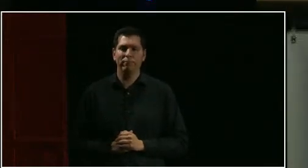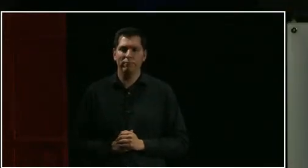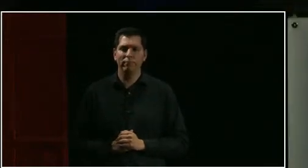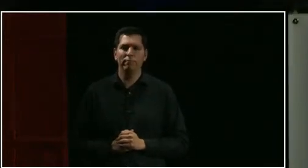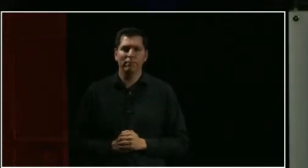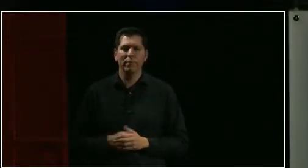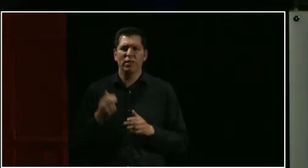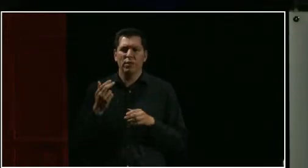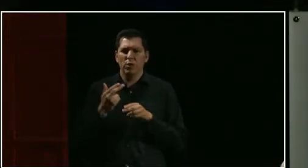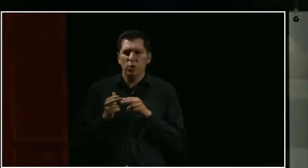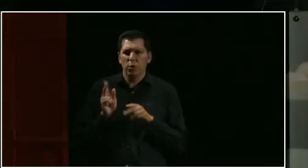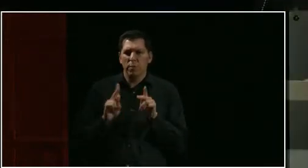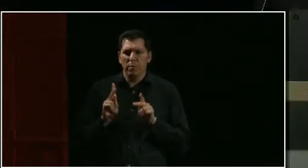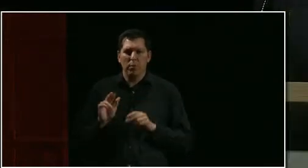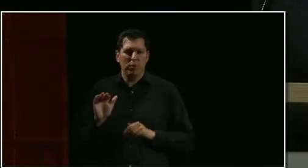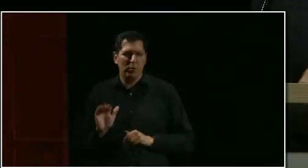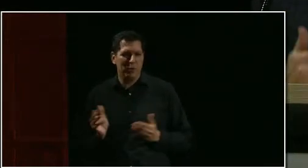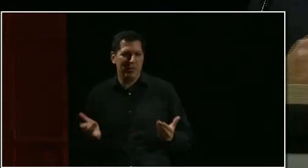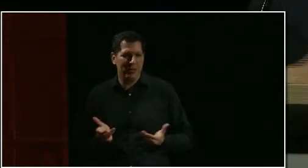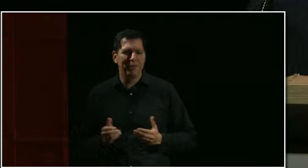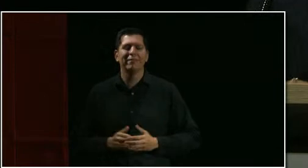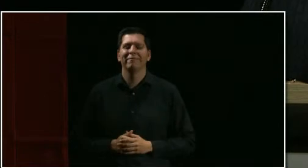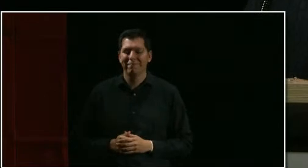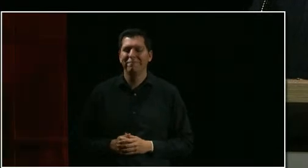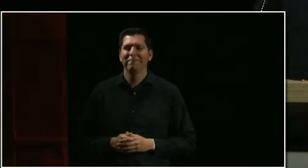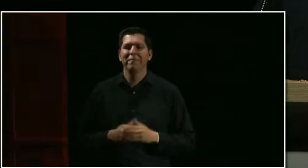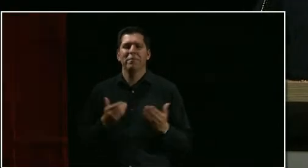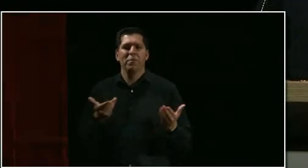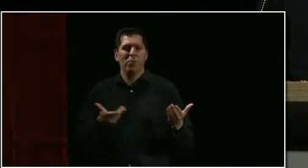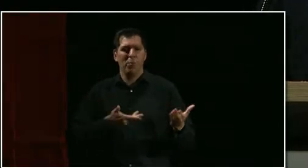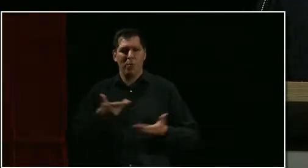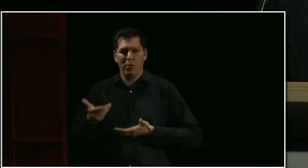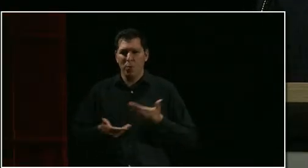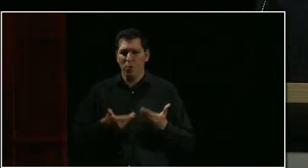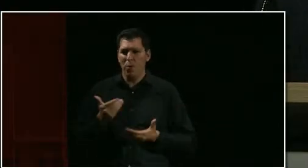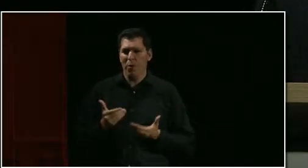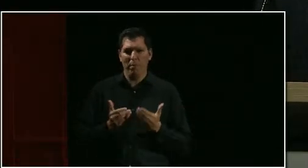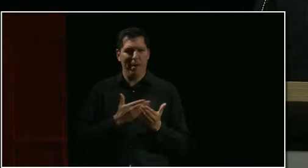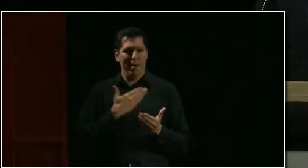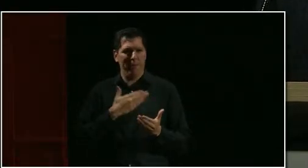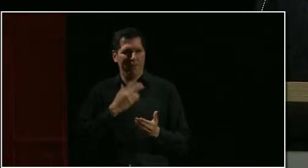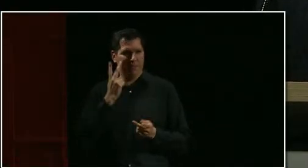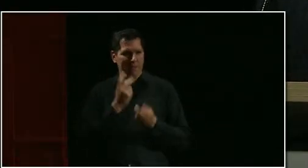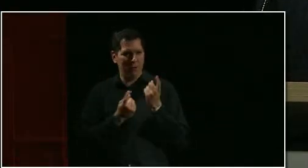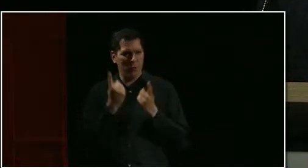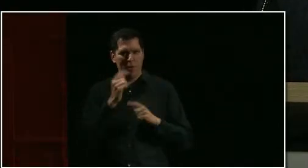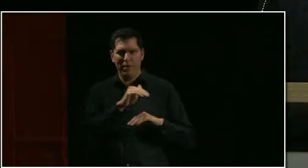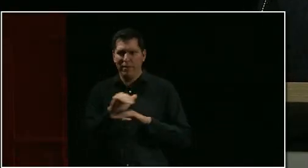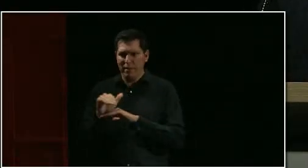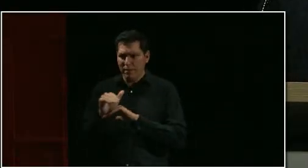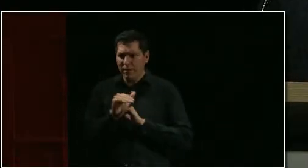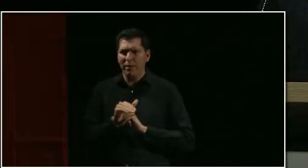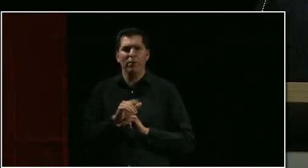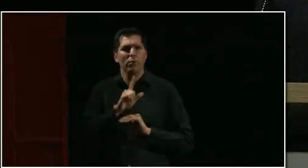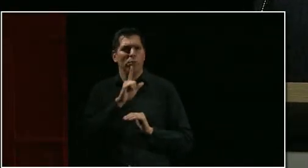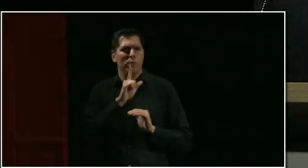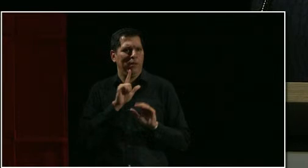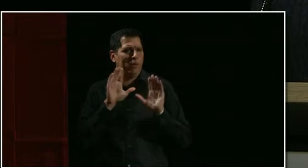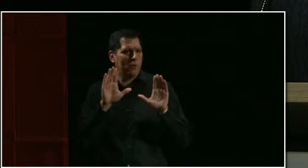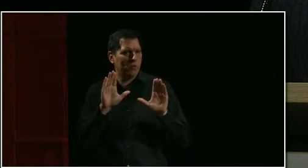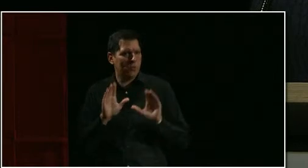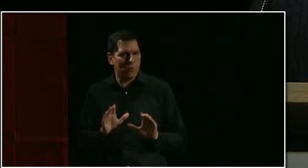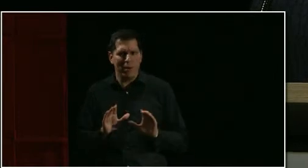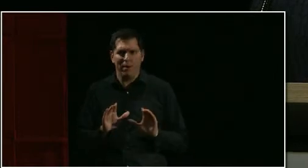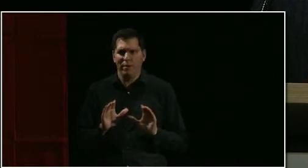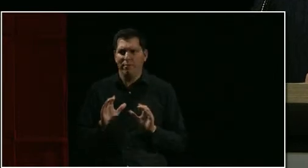The short people version. Okay. Welcome, everybody. It's so good to see everyone this evening. I know you're in for a really fun time with a